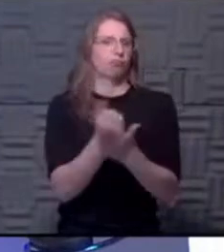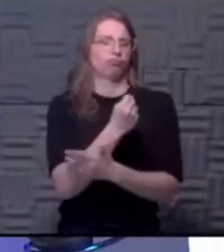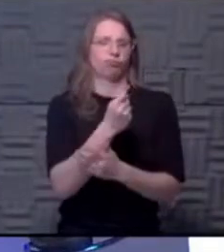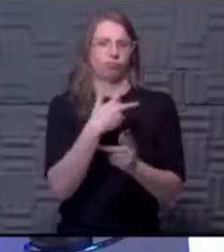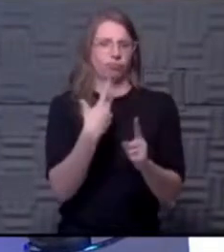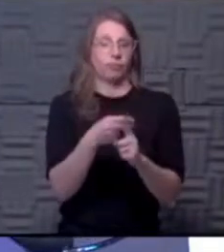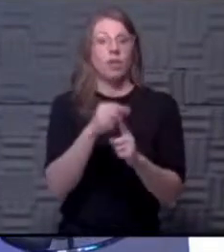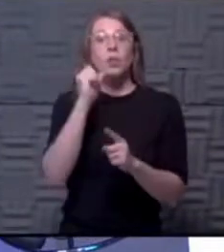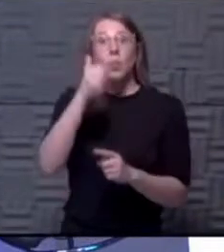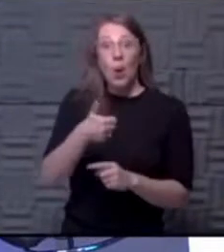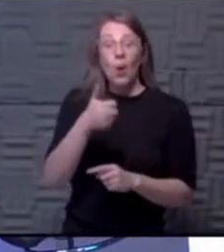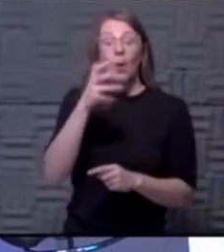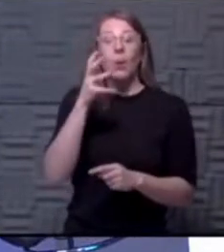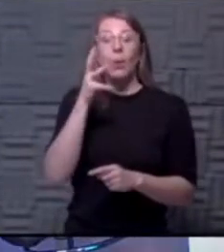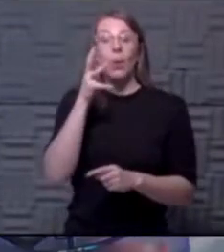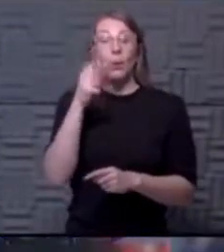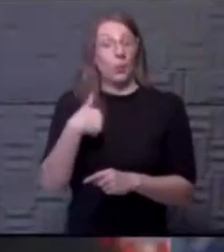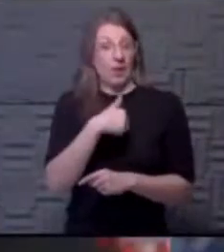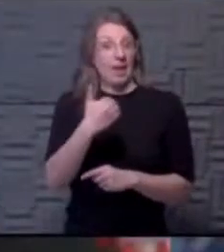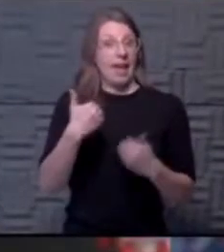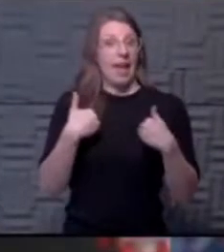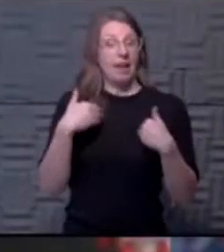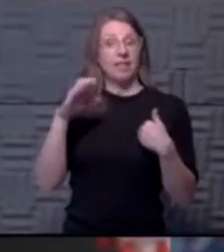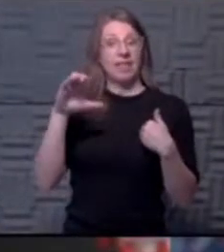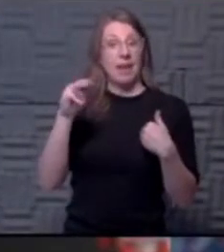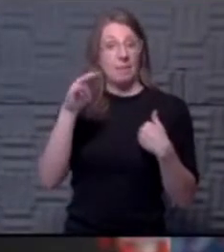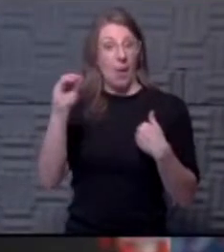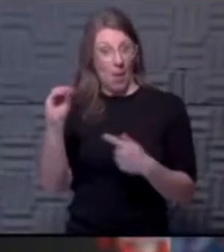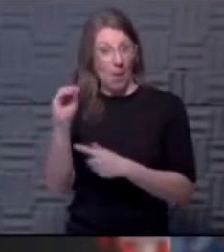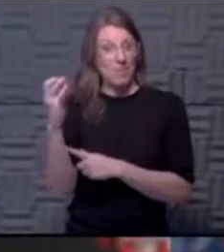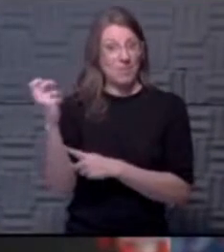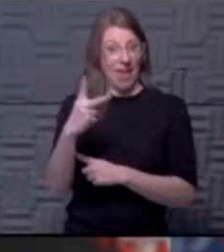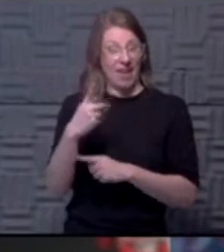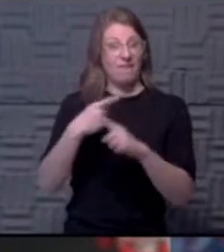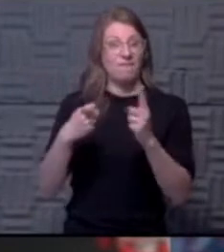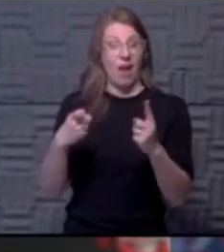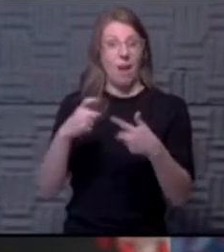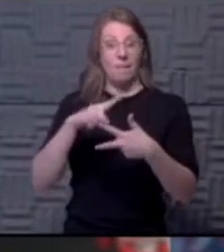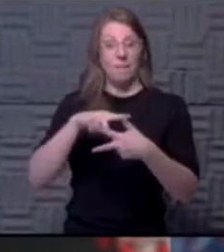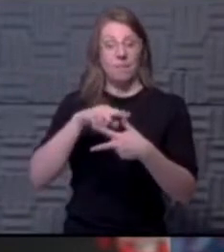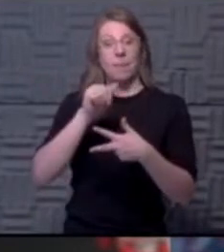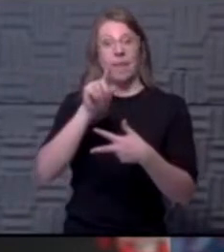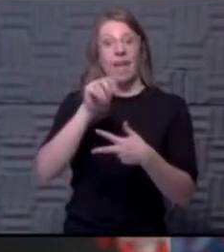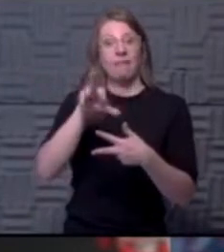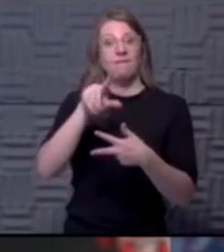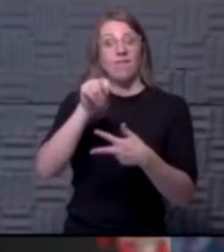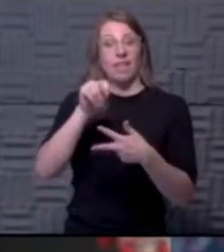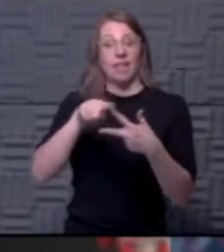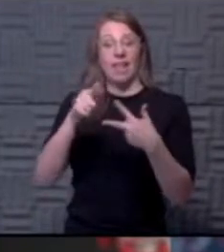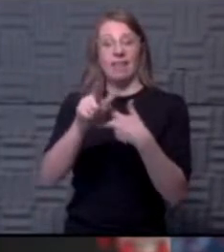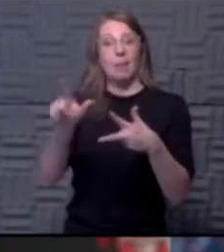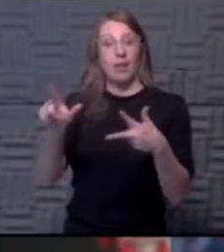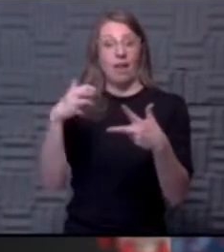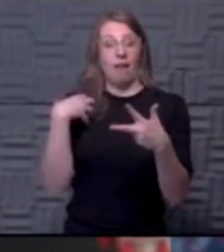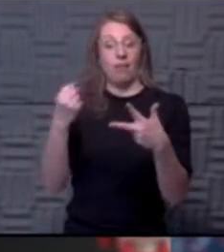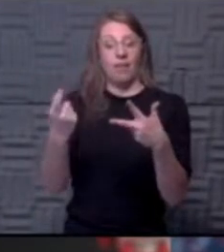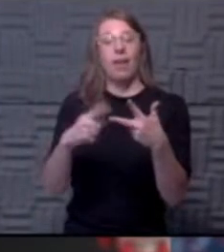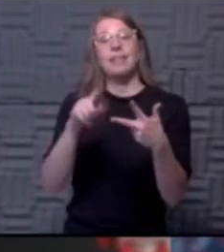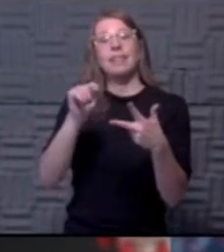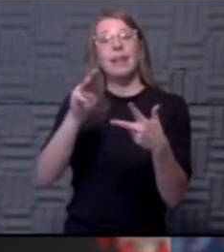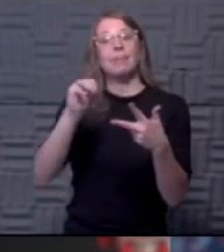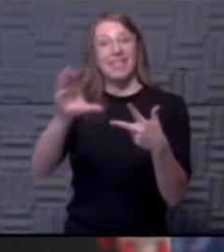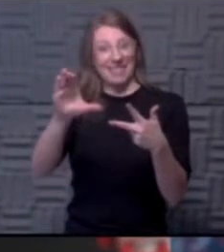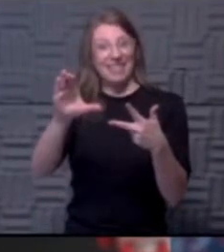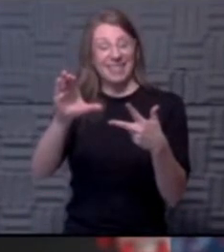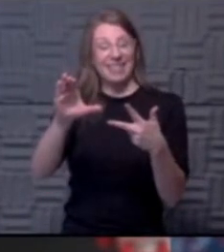Well, tomorrow we have our chief medical officers back from Advent Health, Liberty Health, and Truman Medical